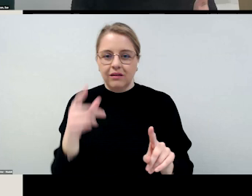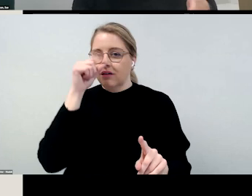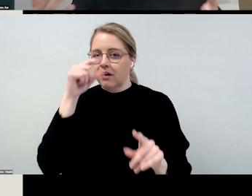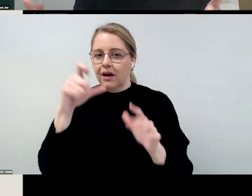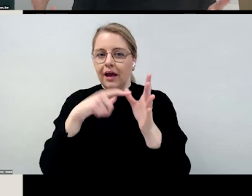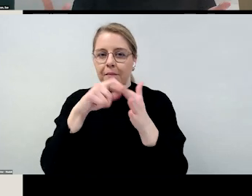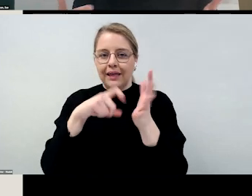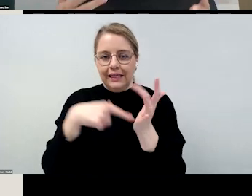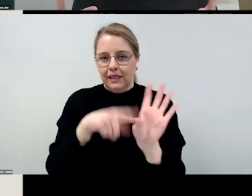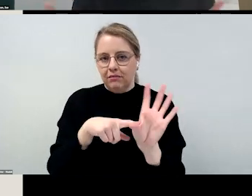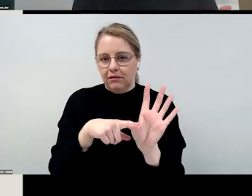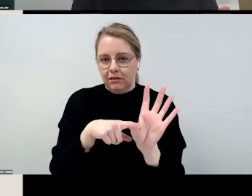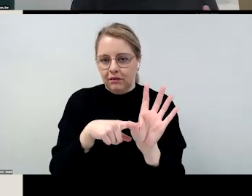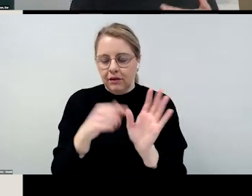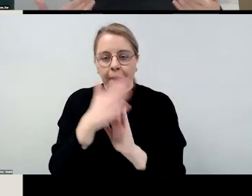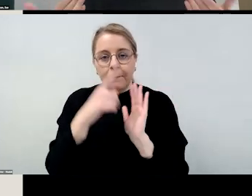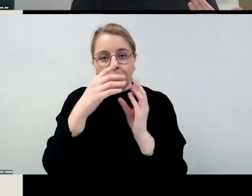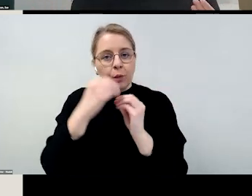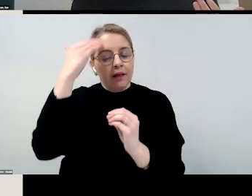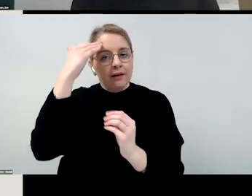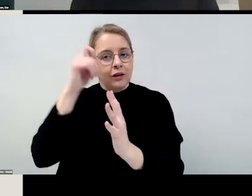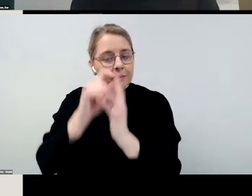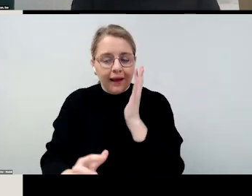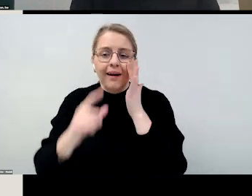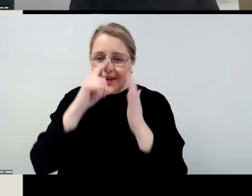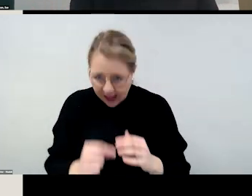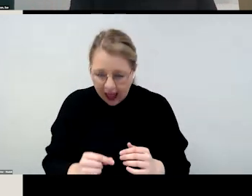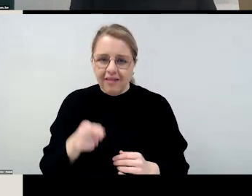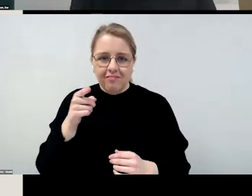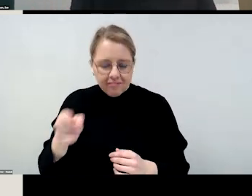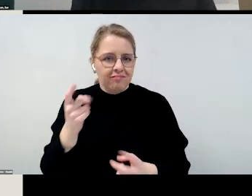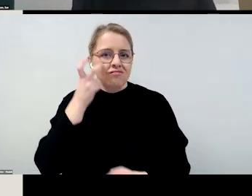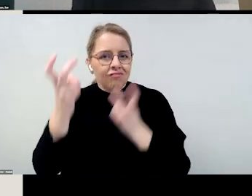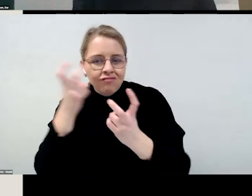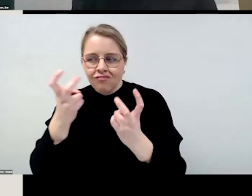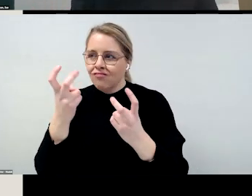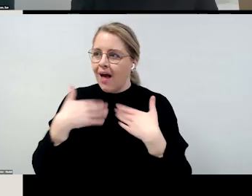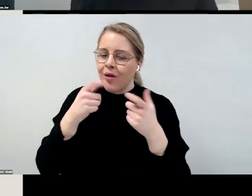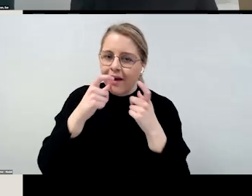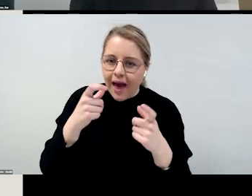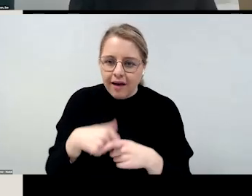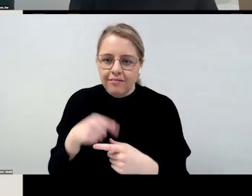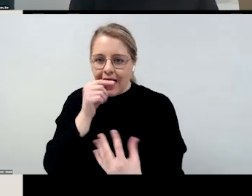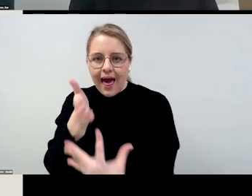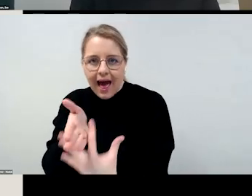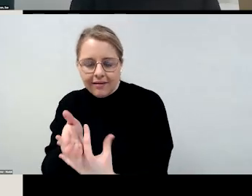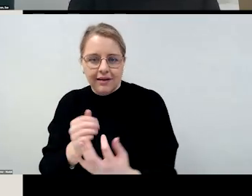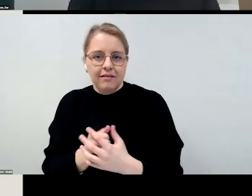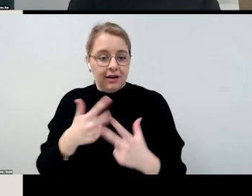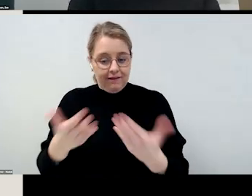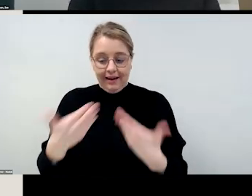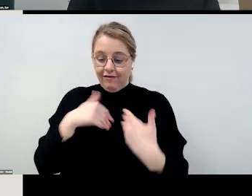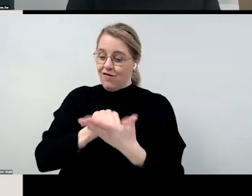capacity reflects that people with intellectual disability can seek healthcare and access healthcare if they are given the right